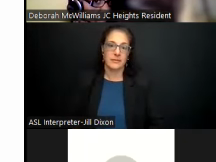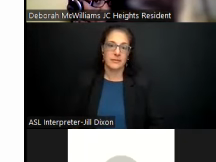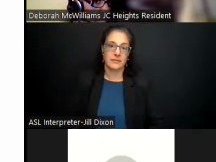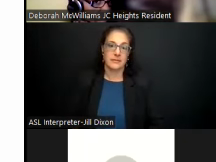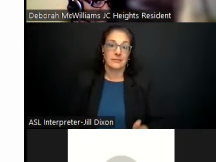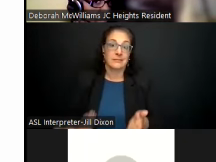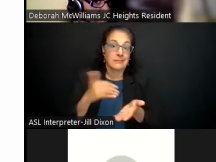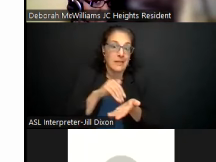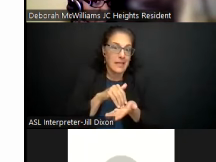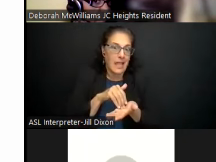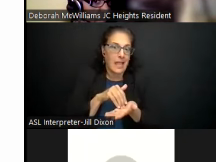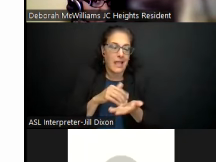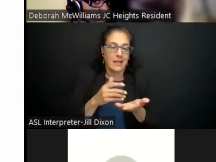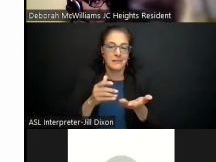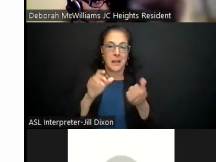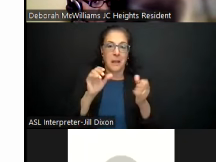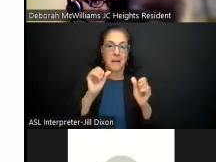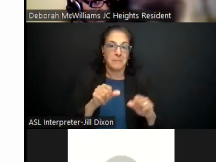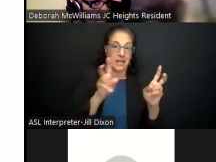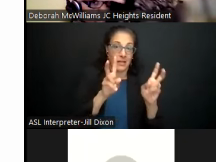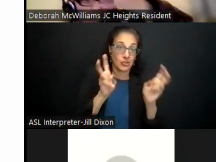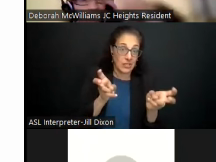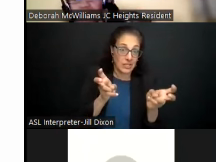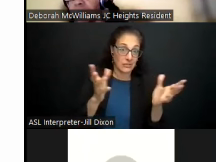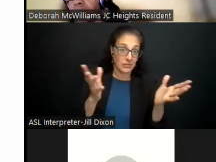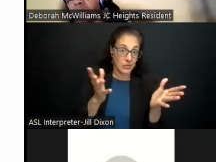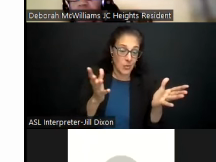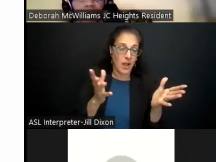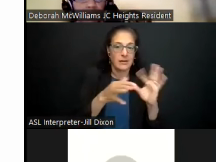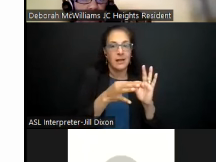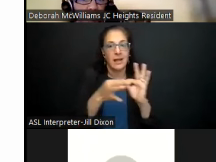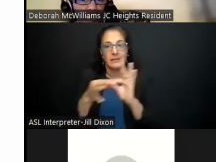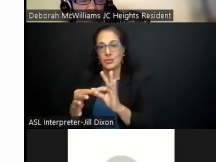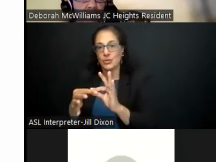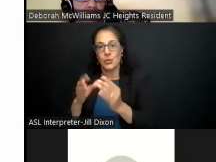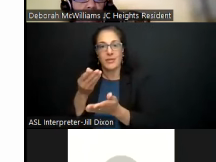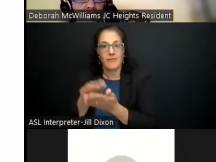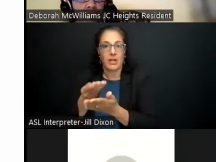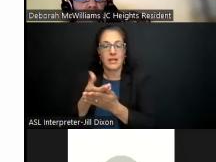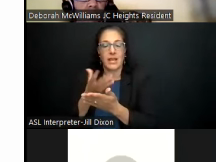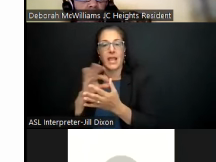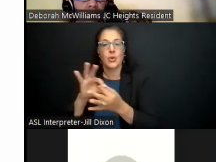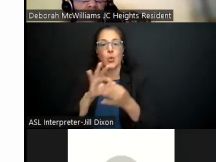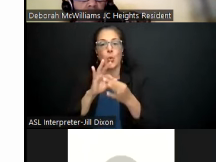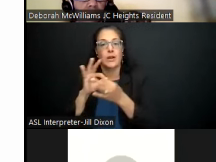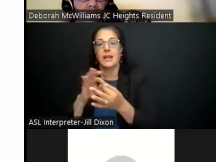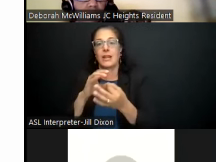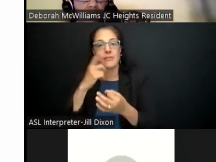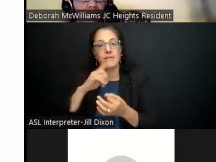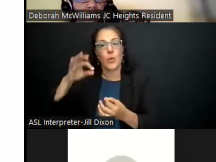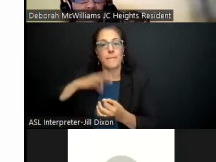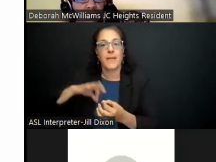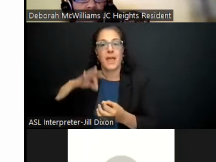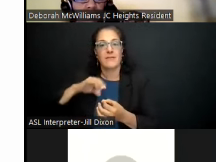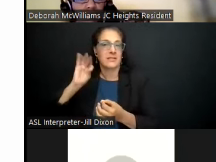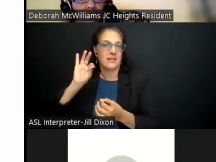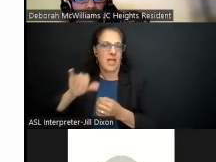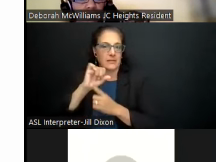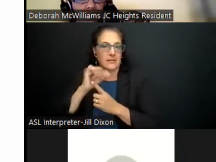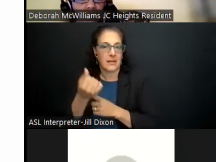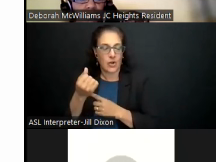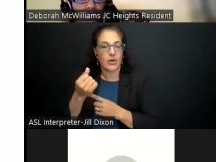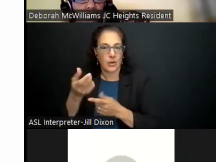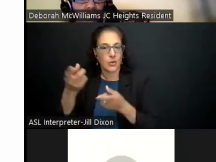again, the potential issue to consider here has a lot to do with funding and coordination for the benefits of the scenario to be